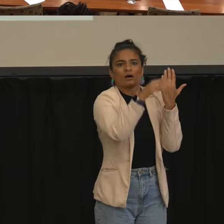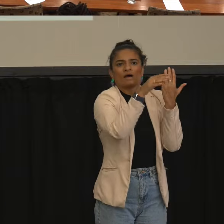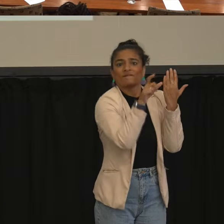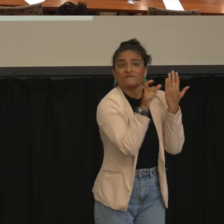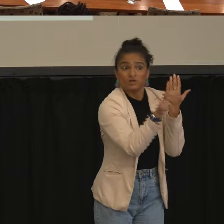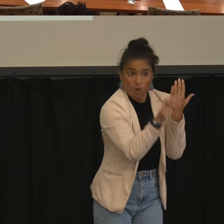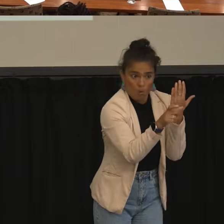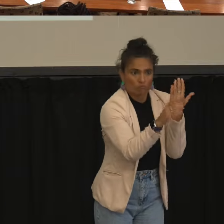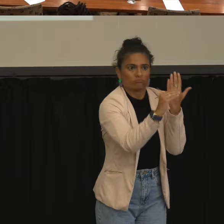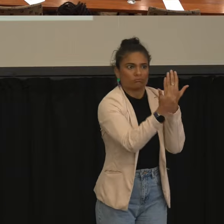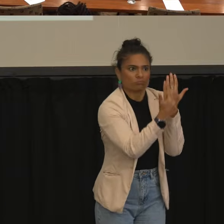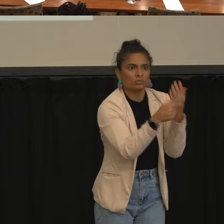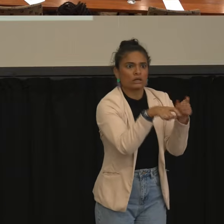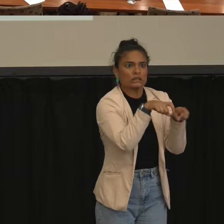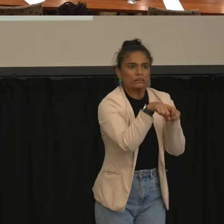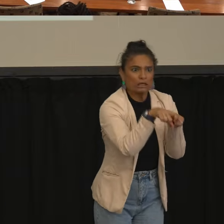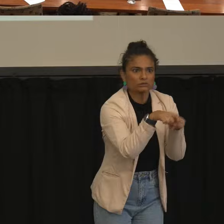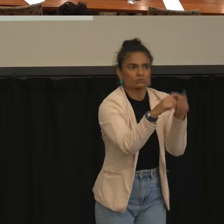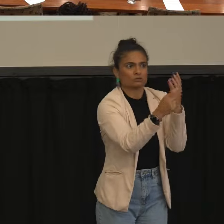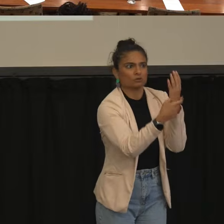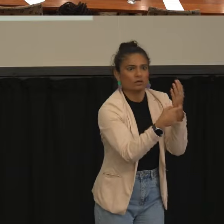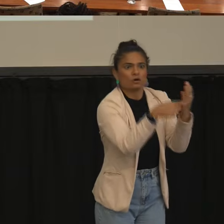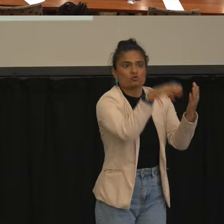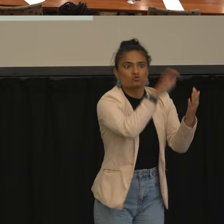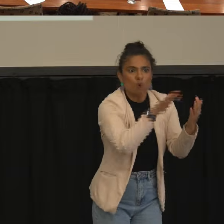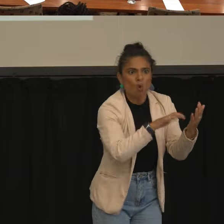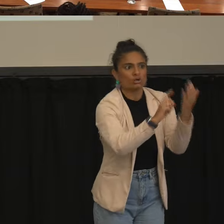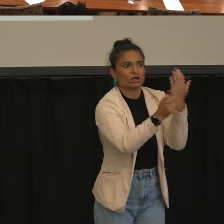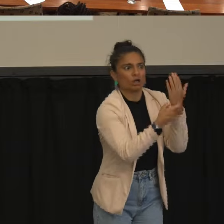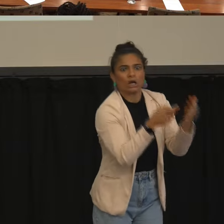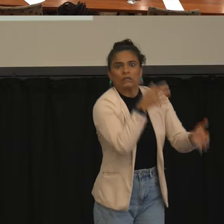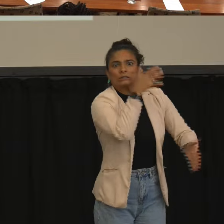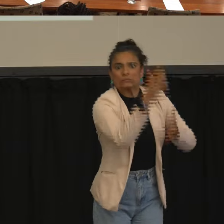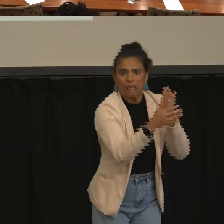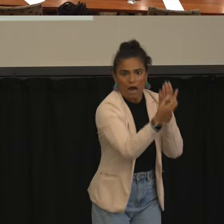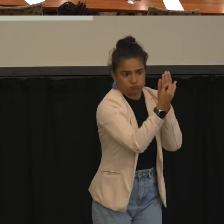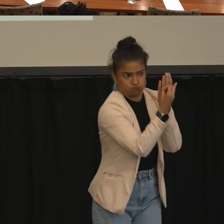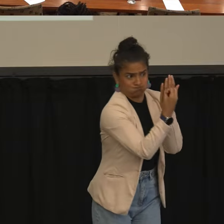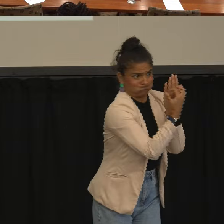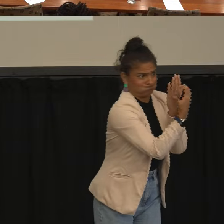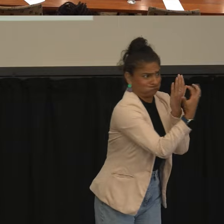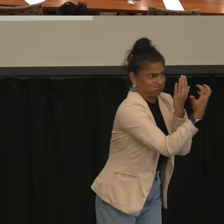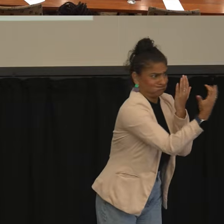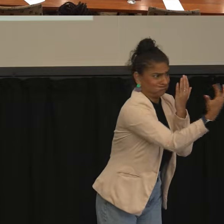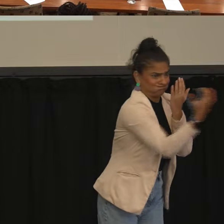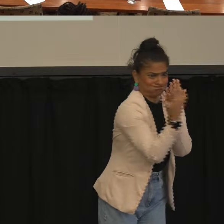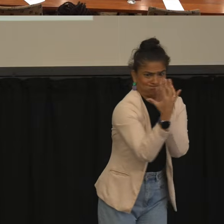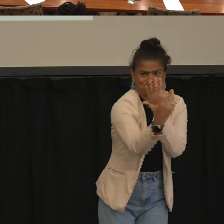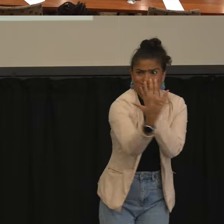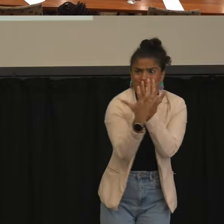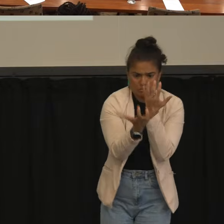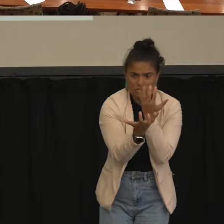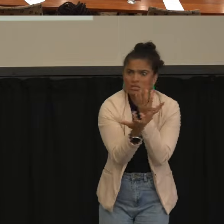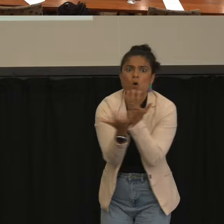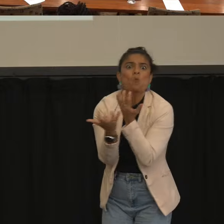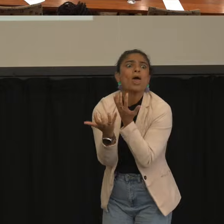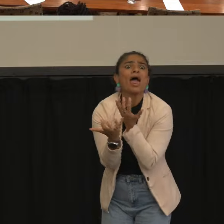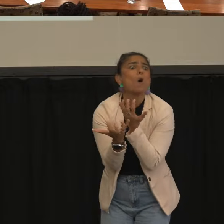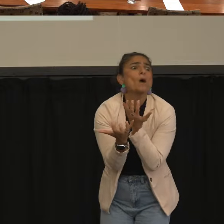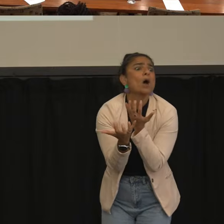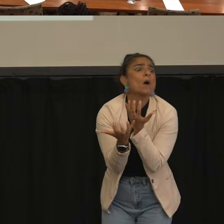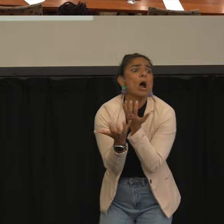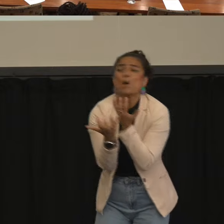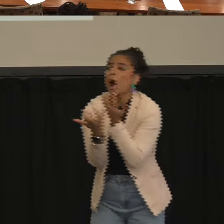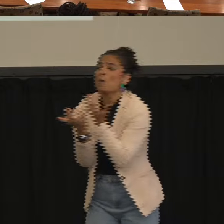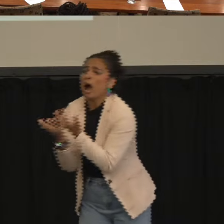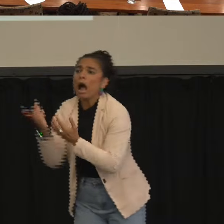stories. And within those 250 stories, there are videos, there are comprehension tests, there are the list of signs, etc., etc., etc. A numerous